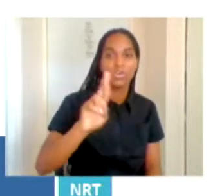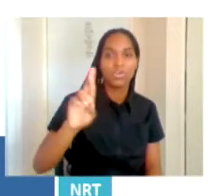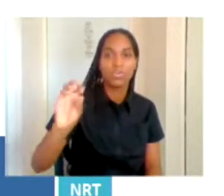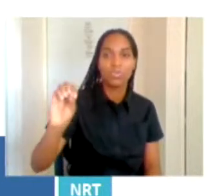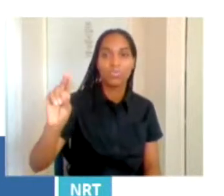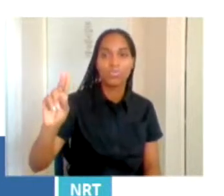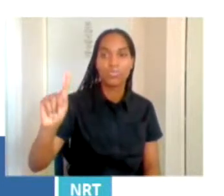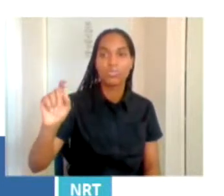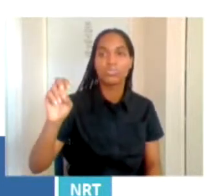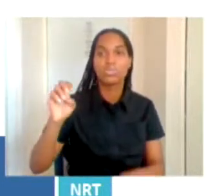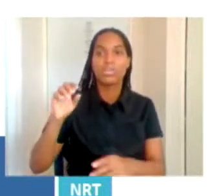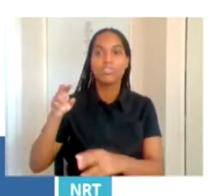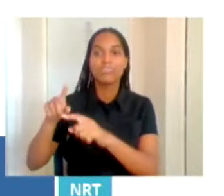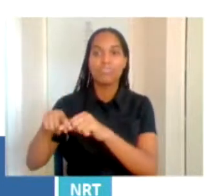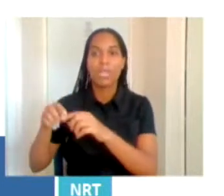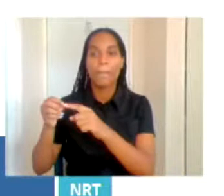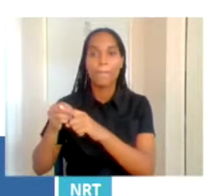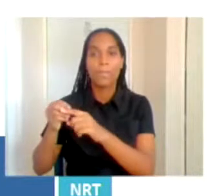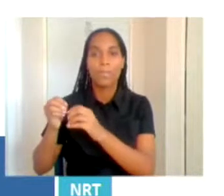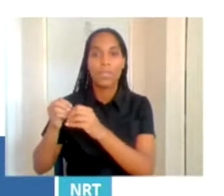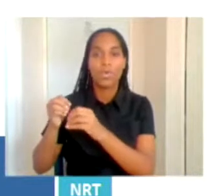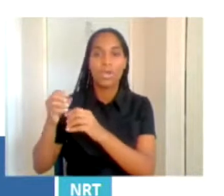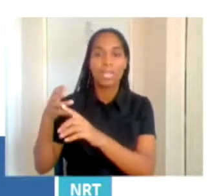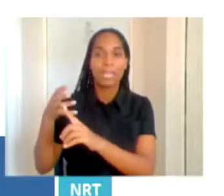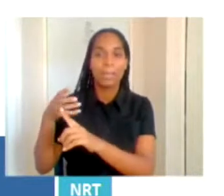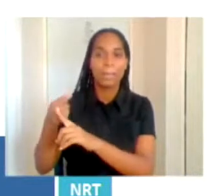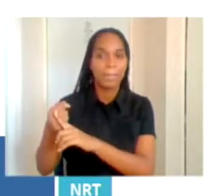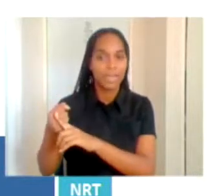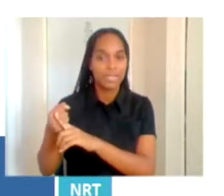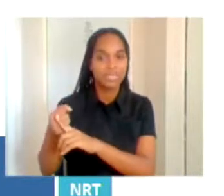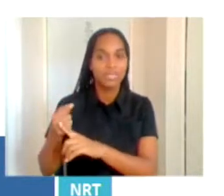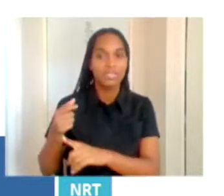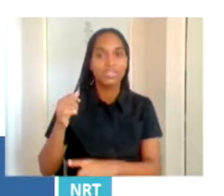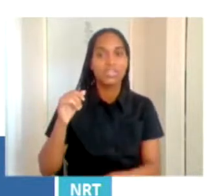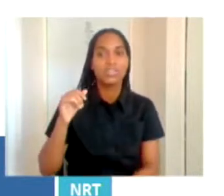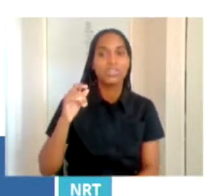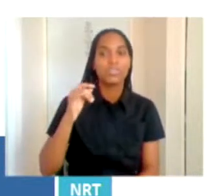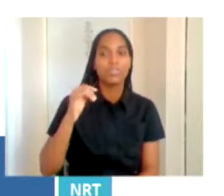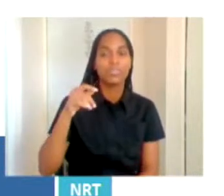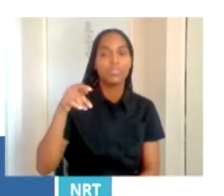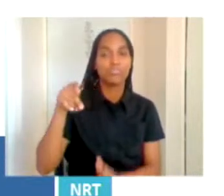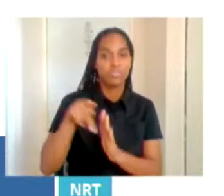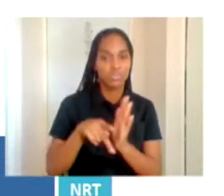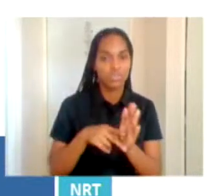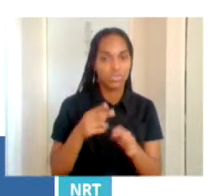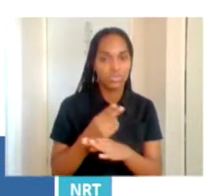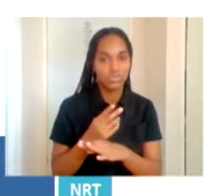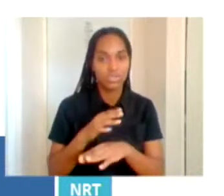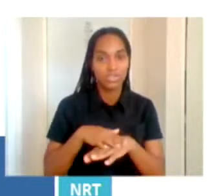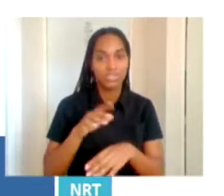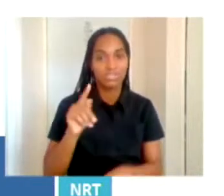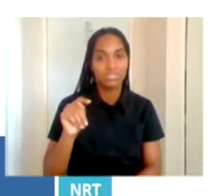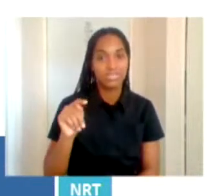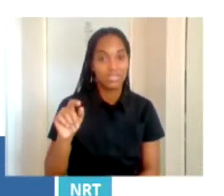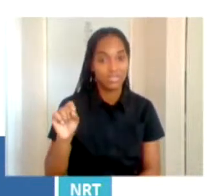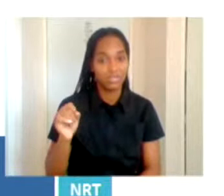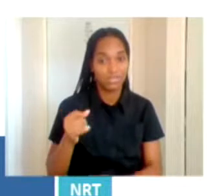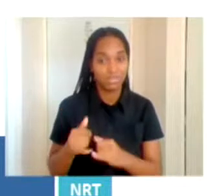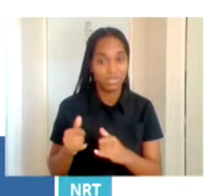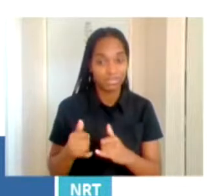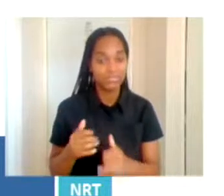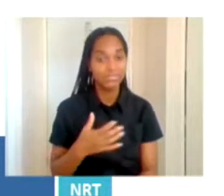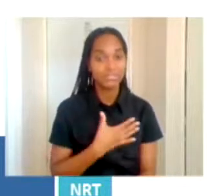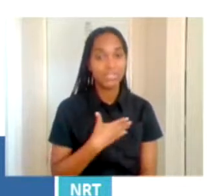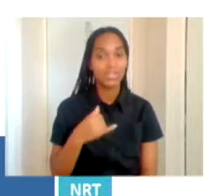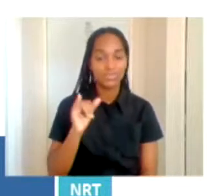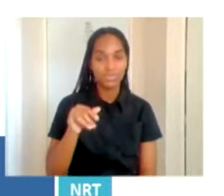MPEG-, which is also very famous, format, protocol used by on OTT as well. And you can see